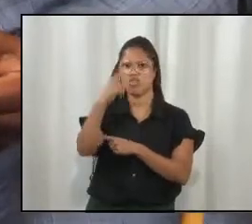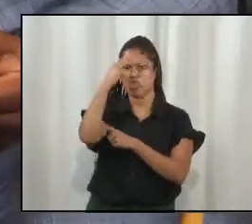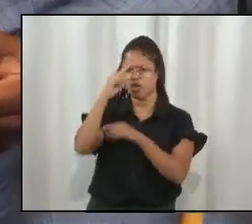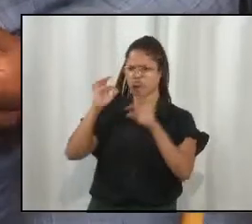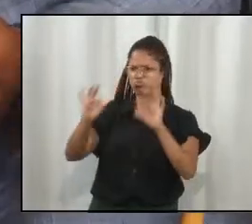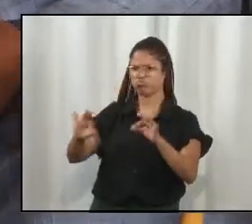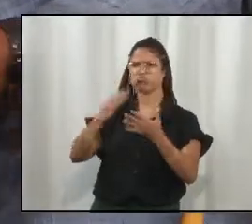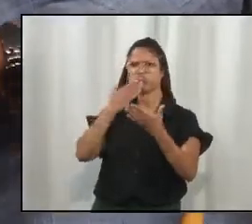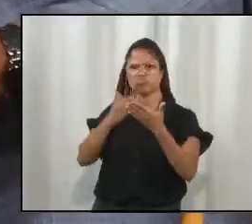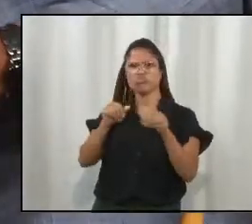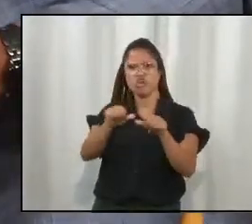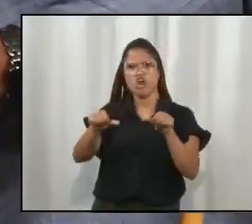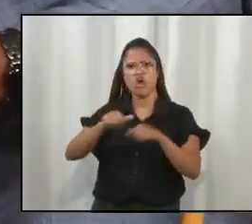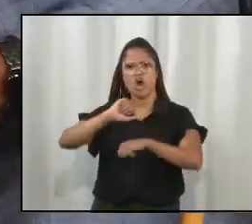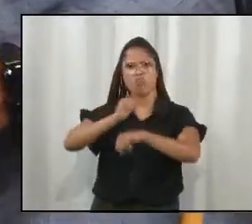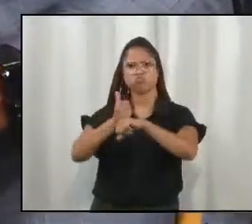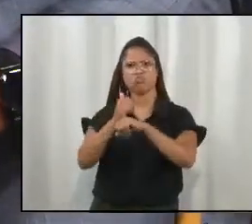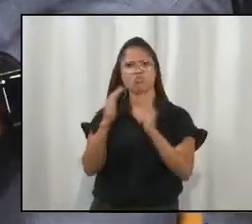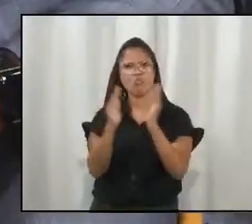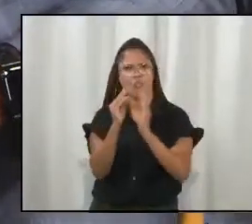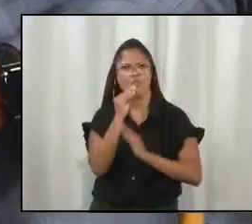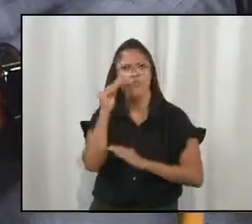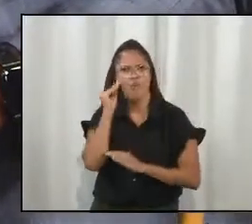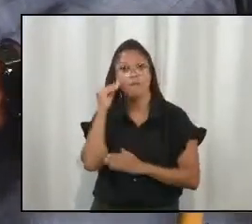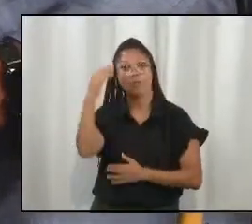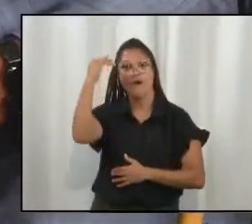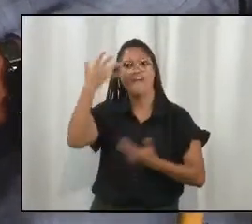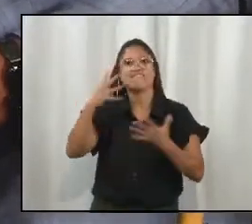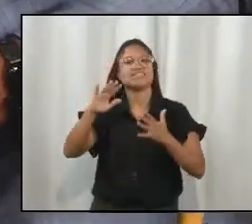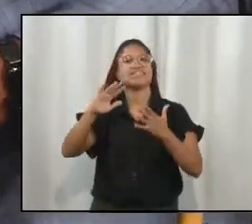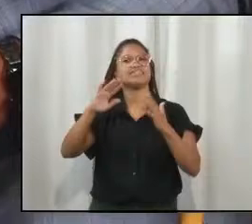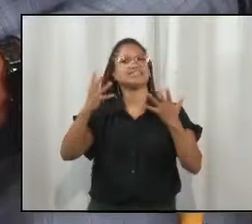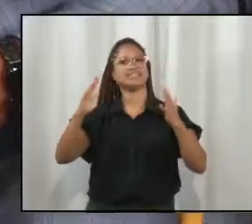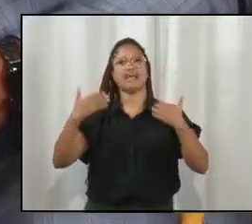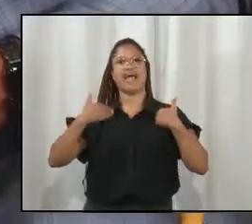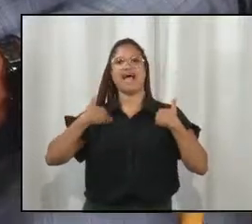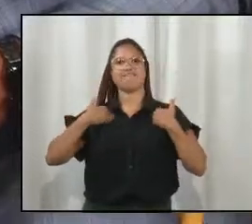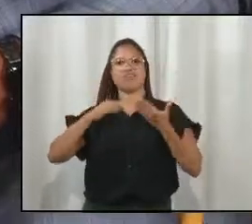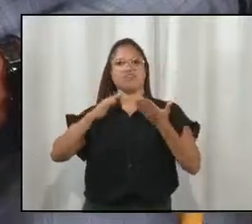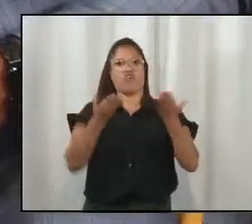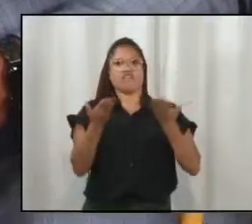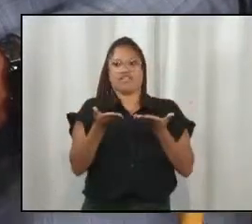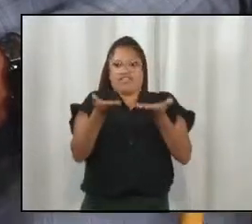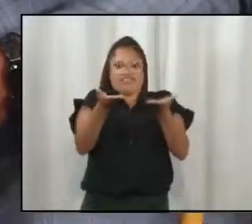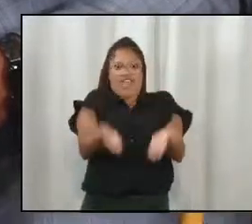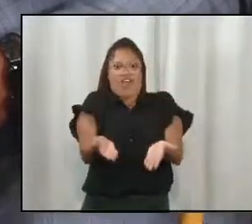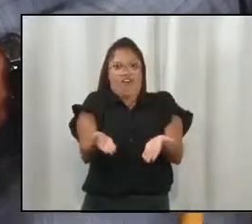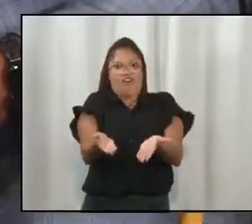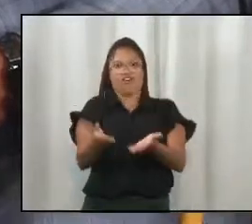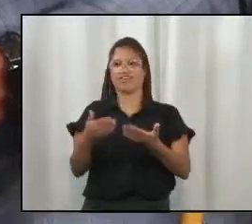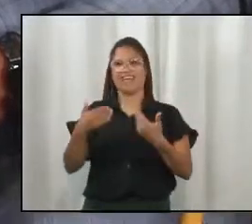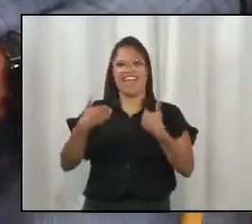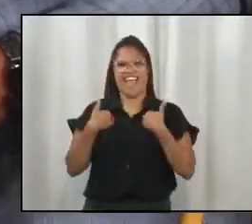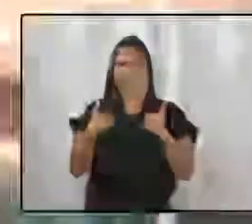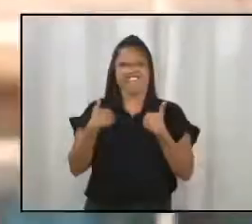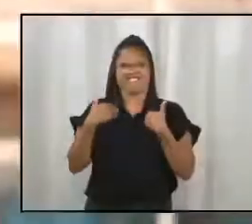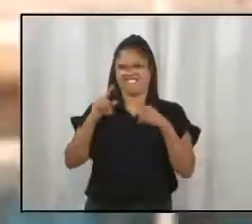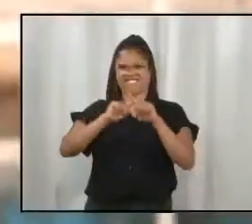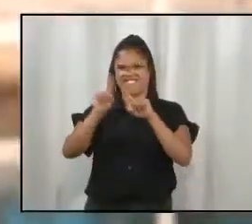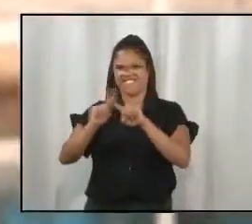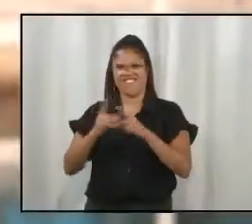sort of the co-located services, the site location, amenities, things like that.